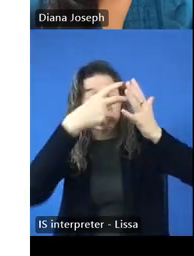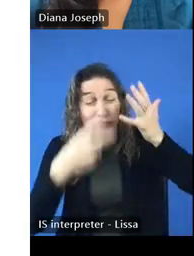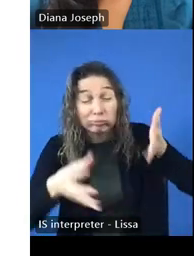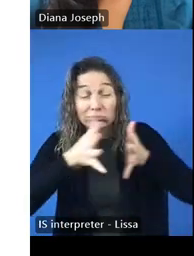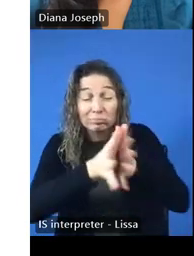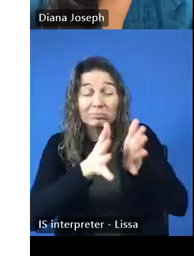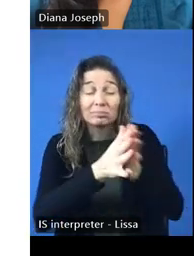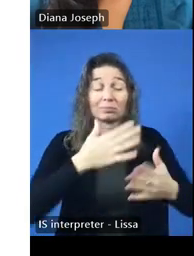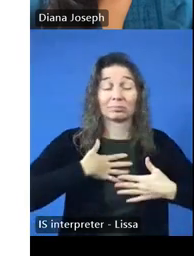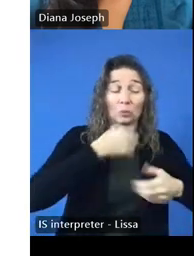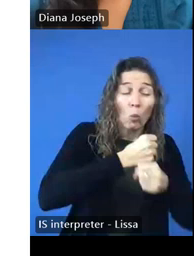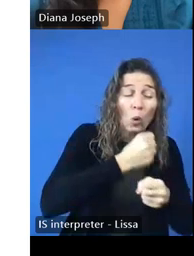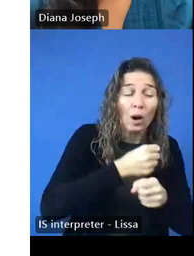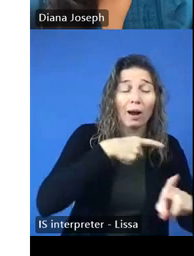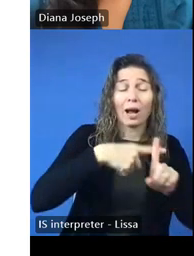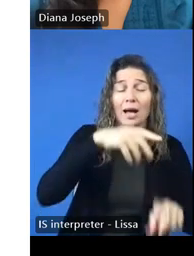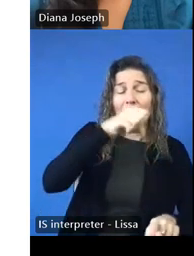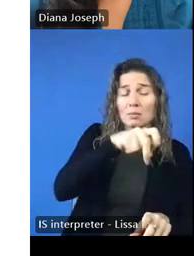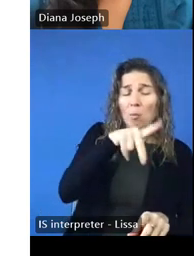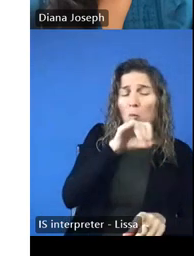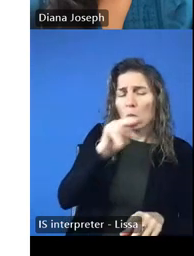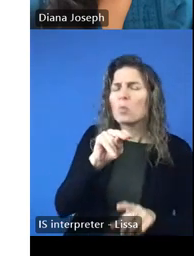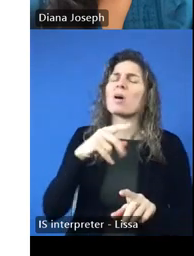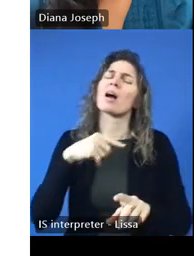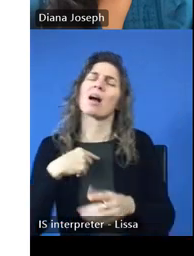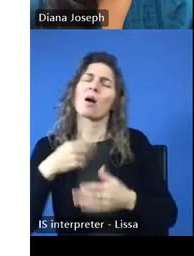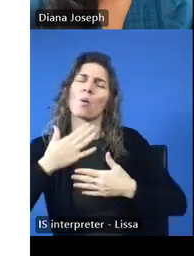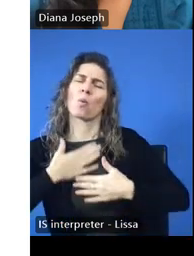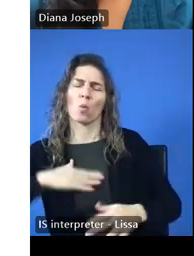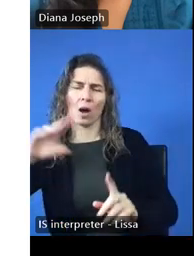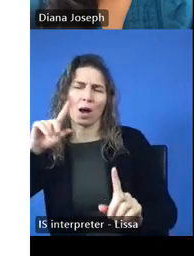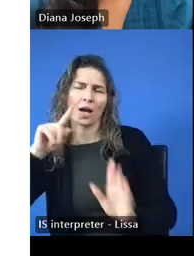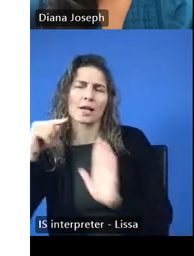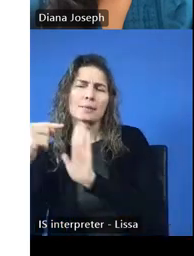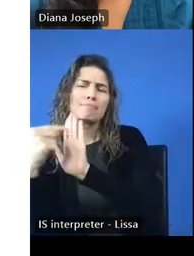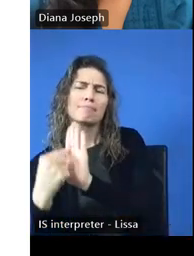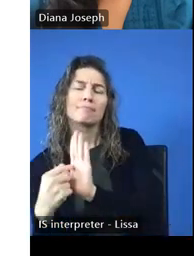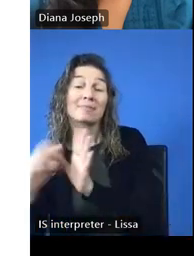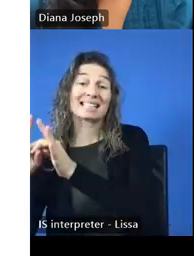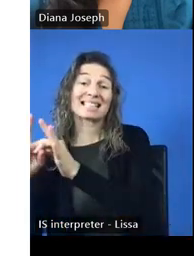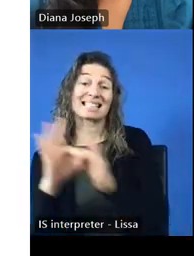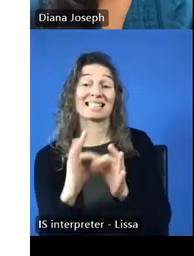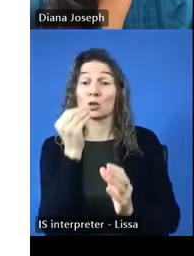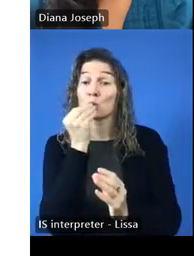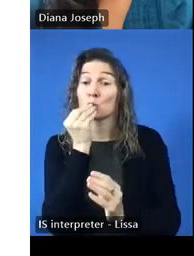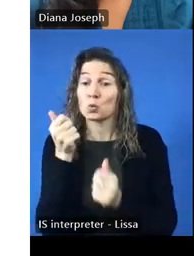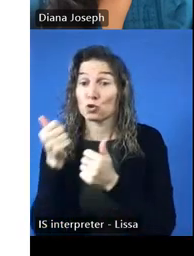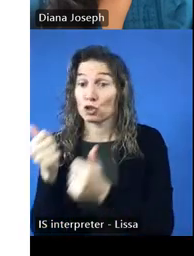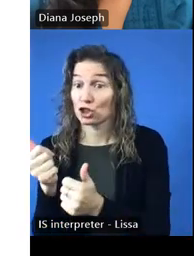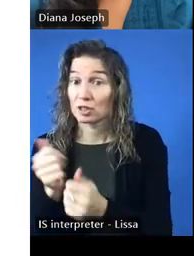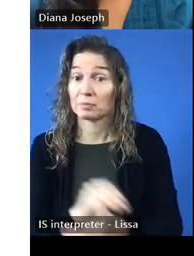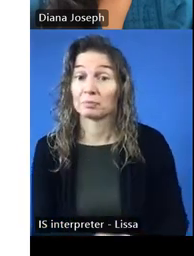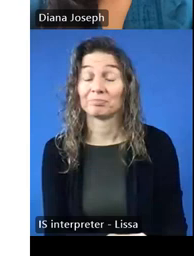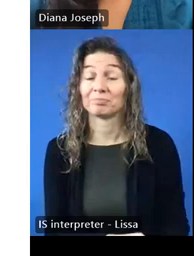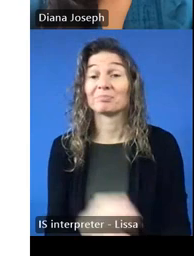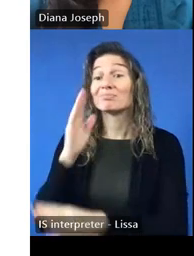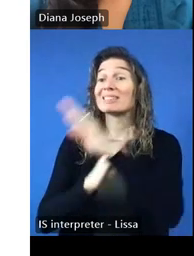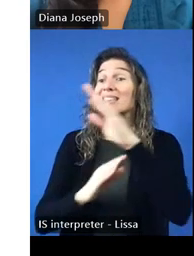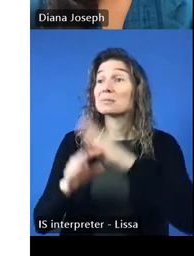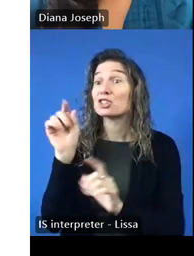key points that are important from a nutrition standpoint. Children with disabilities experience high rates